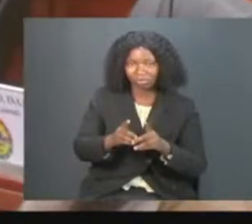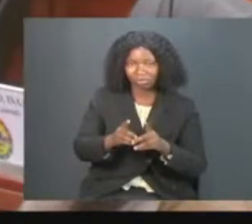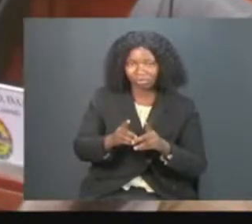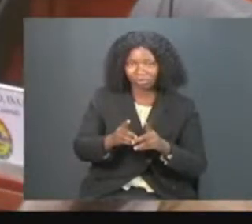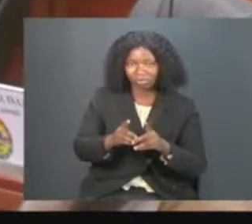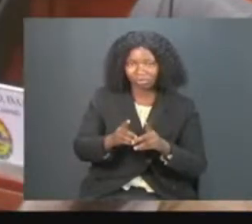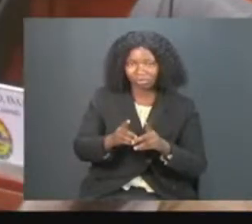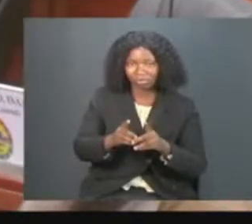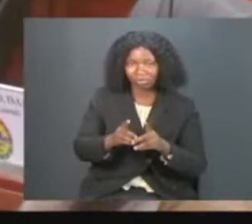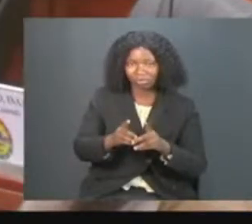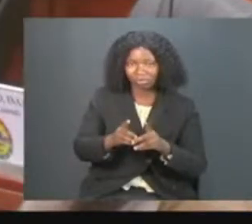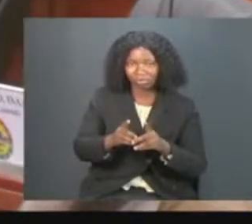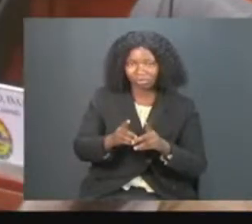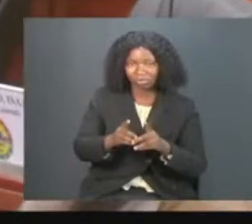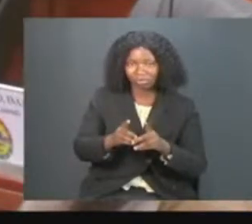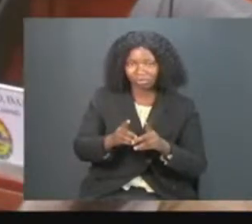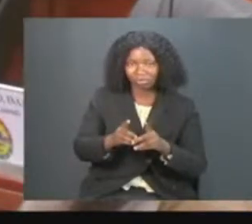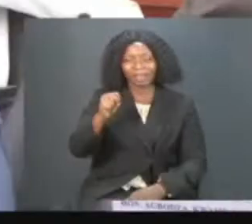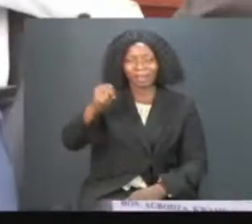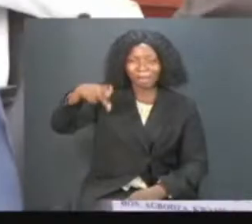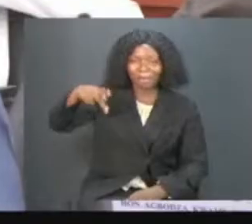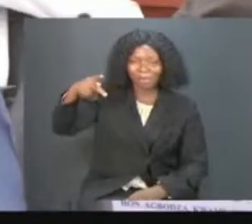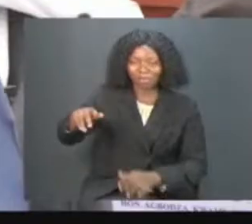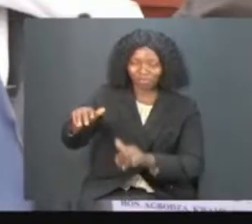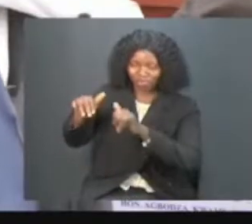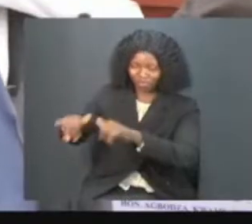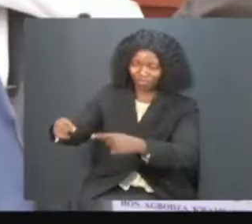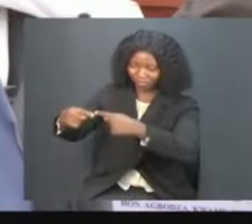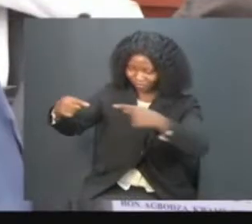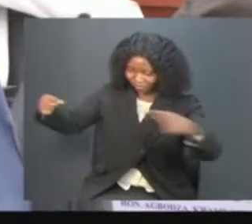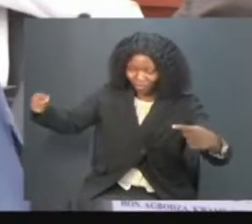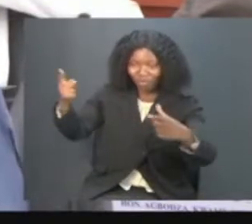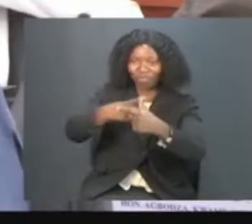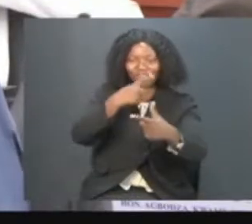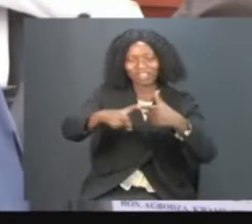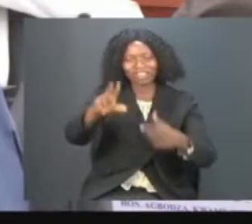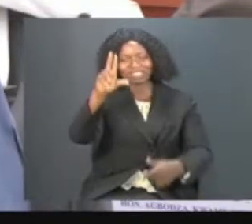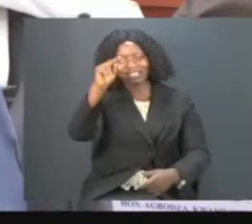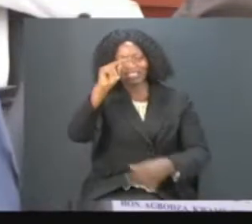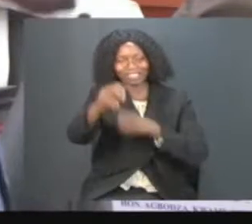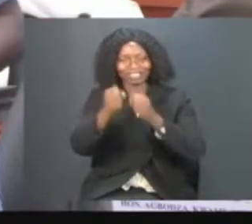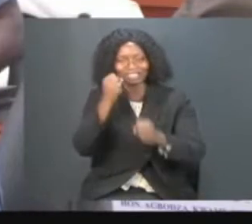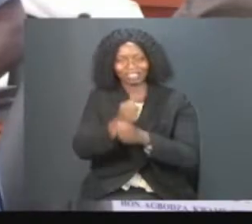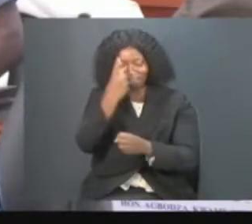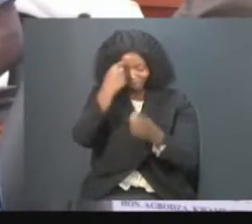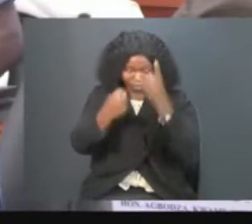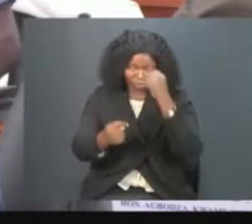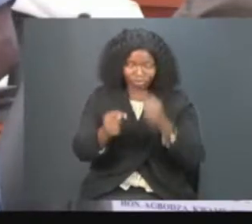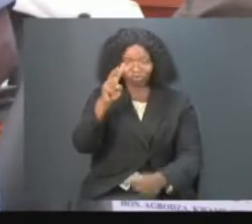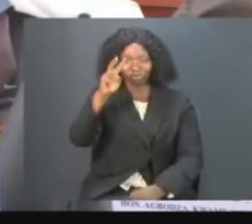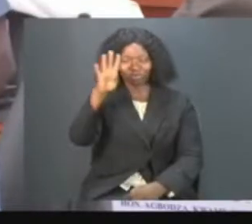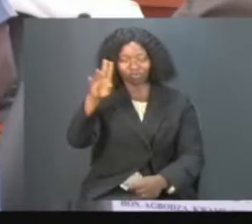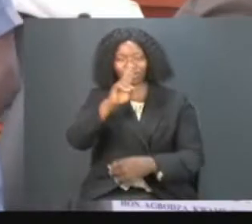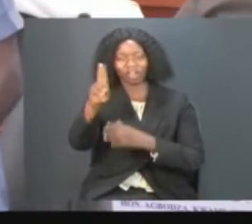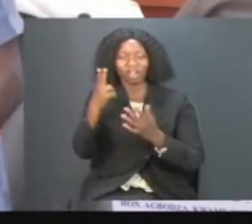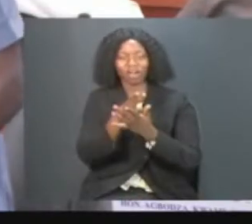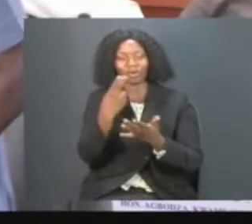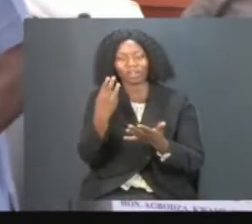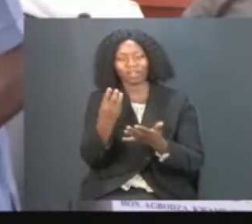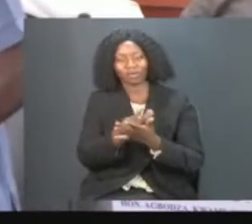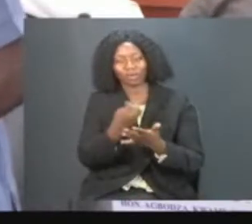that is where MPP will remain in opposition for the next 30 years because of 24-hour economy. Mr.